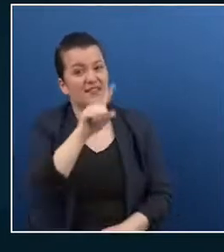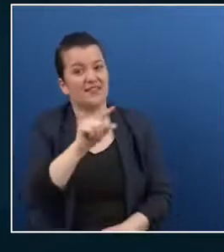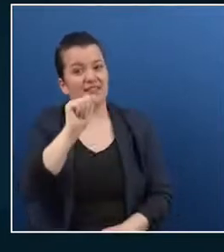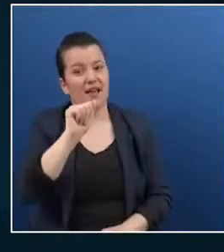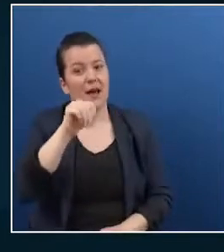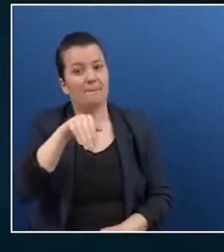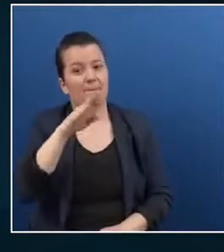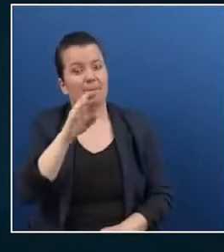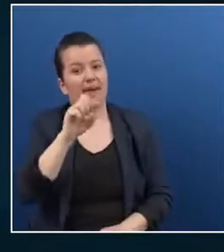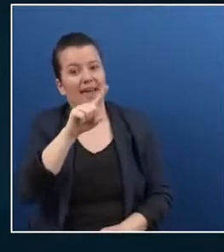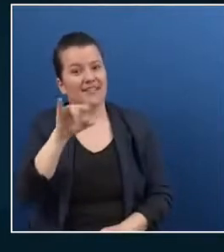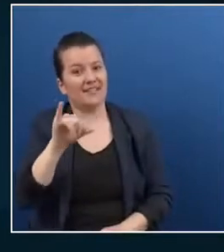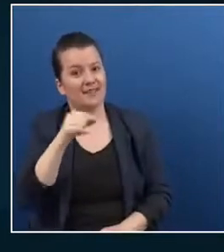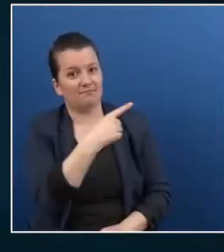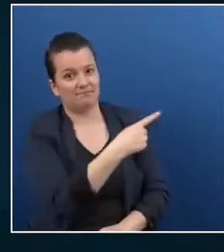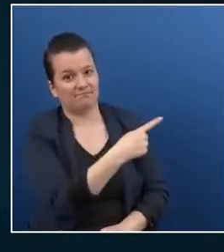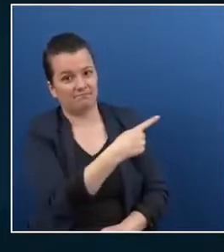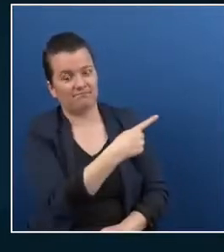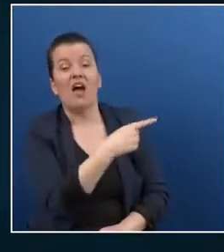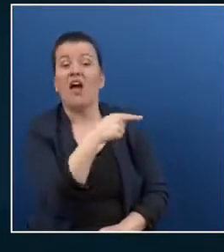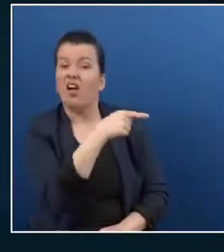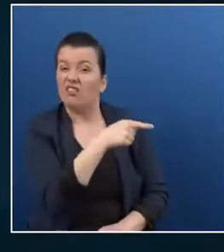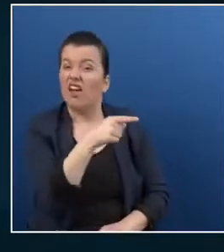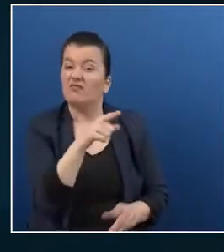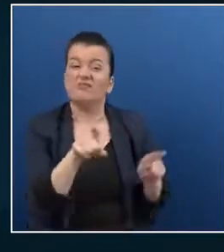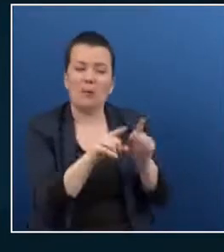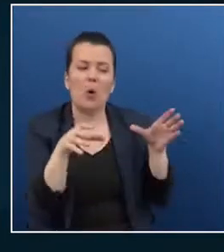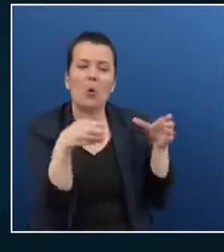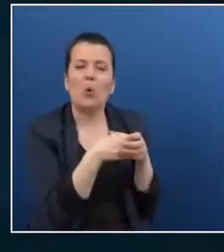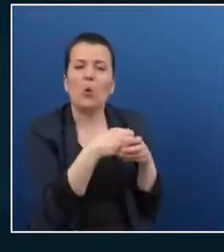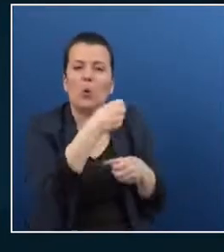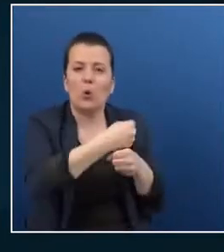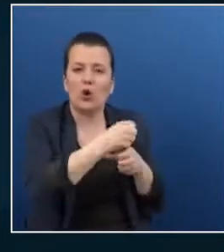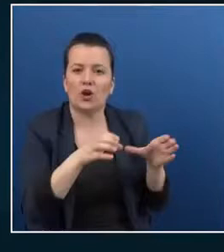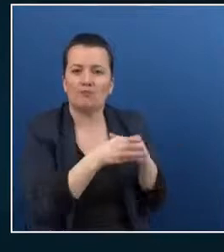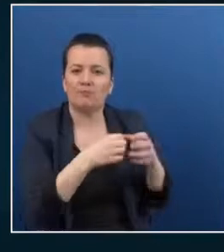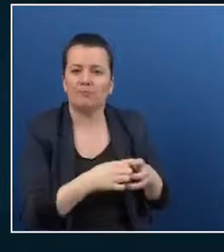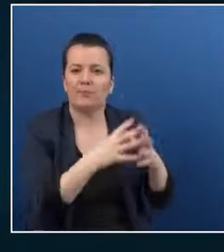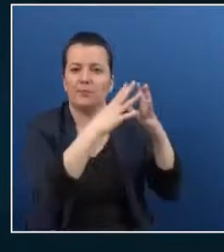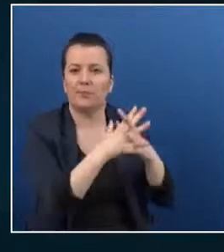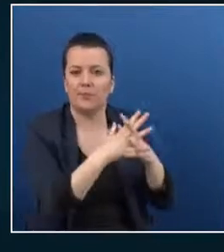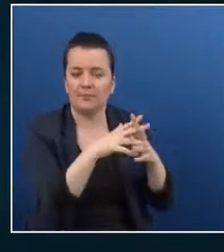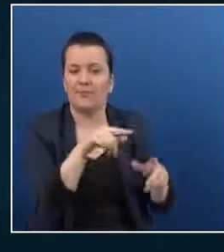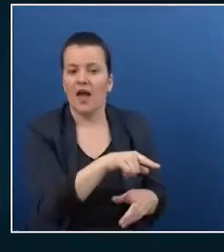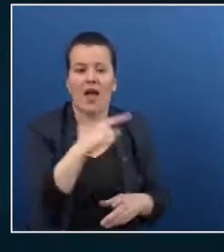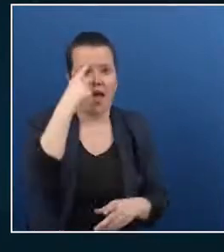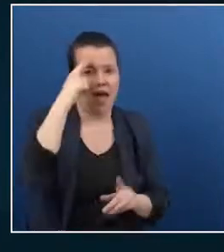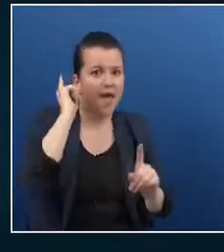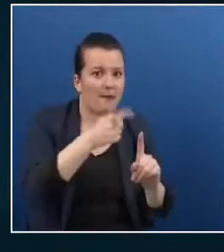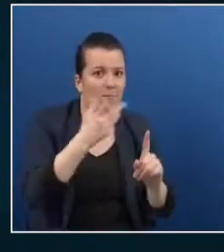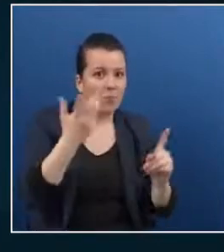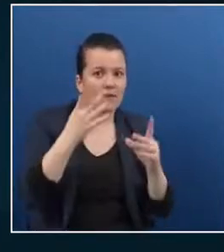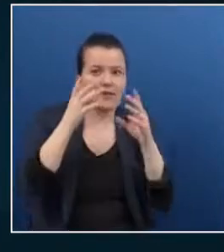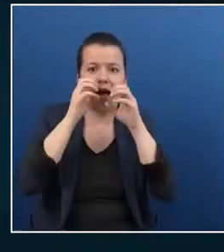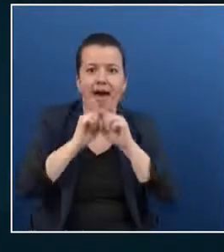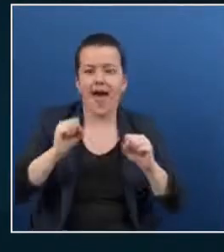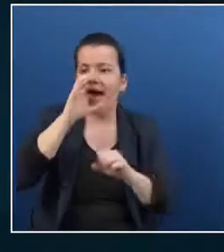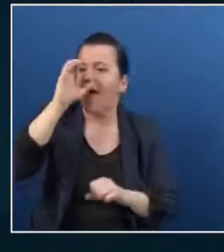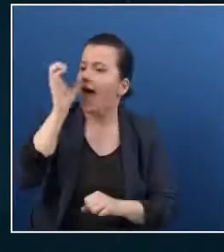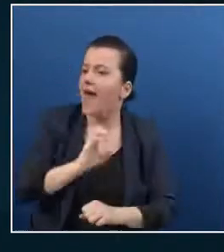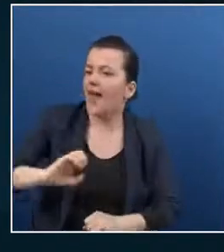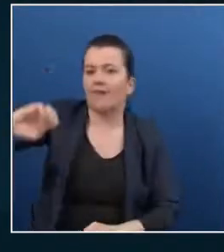that was building a solution for conservation to protect an elephant corridor. And although